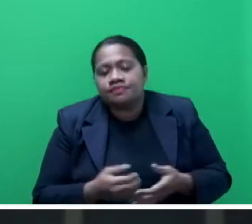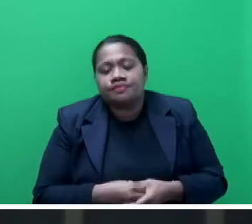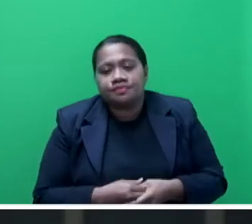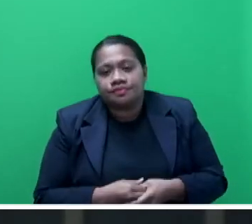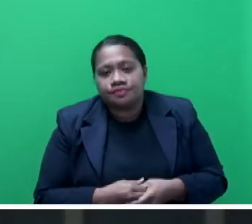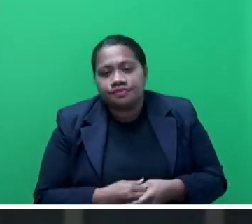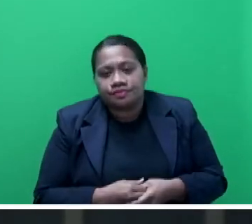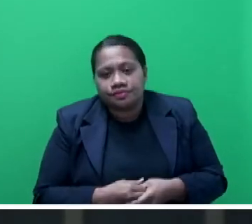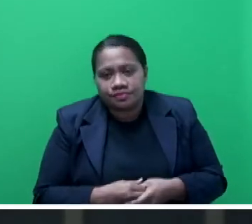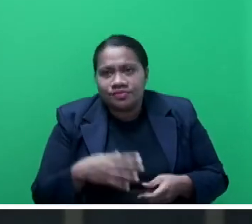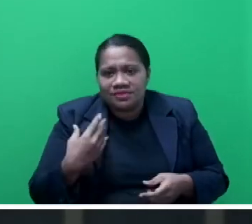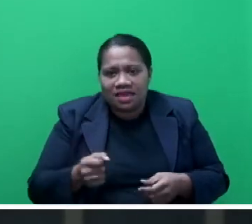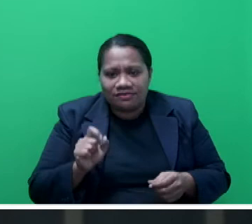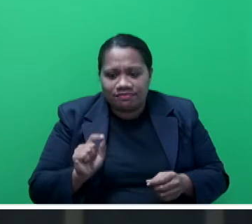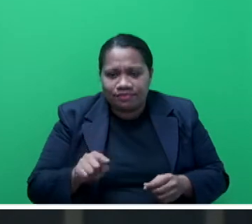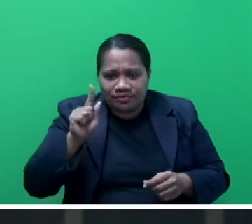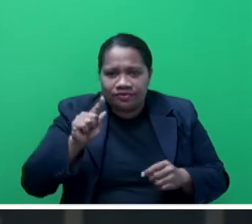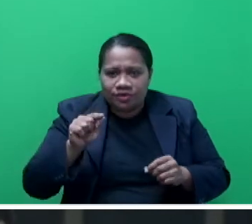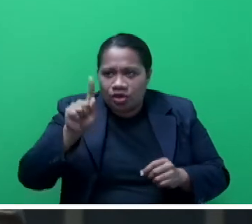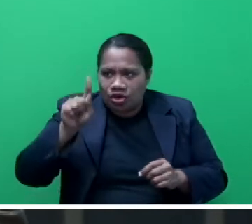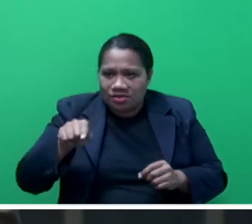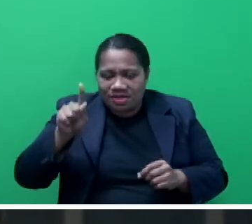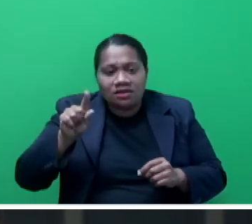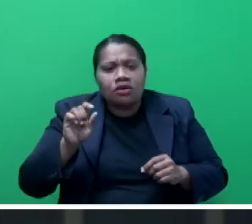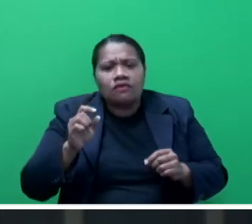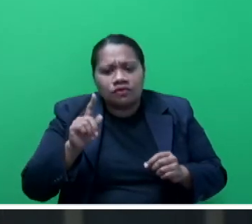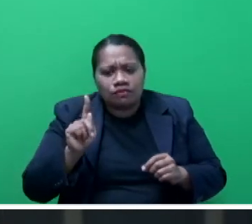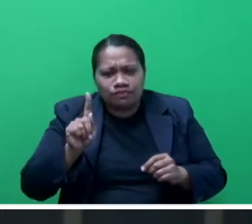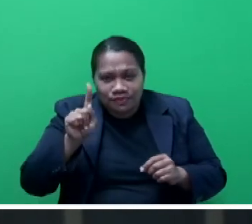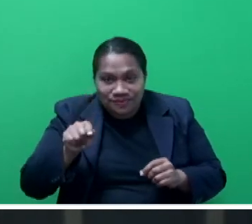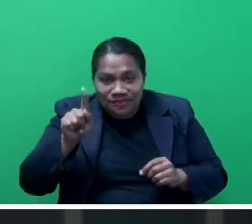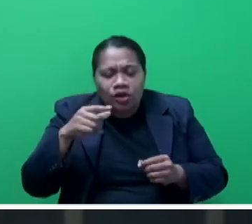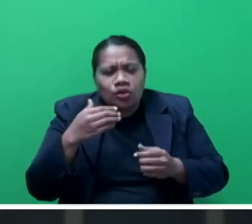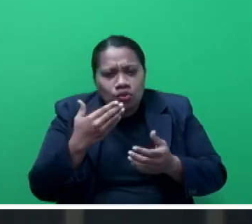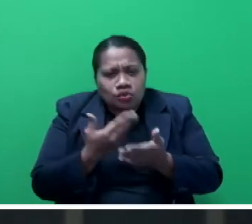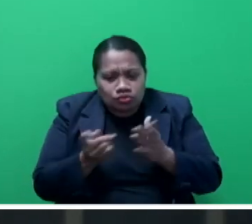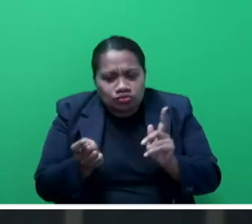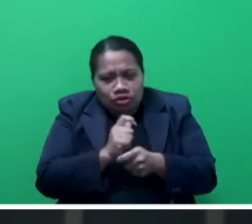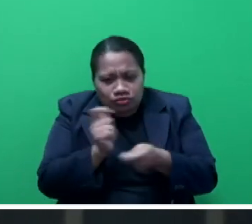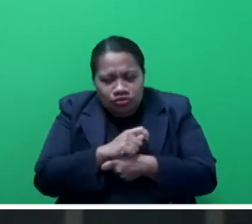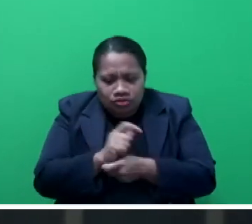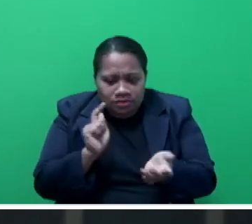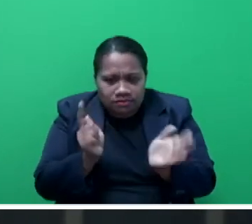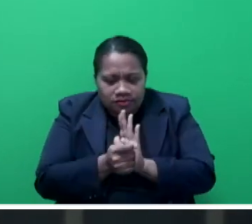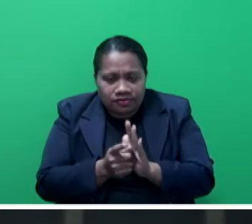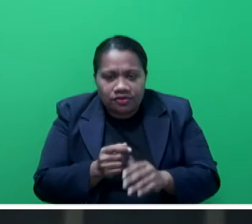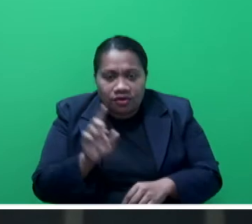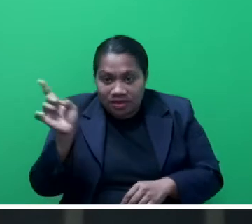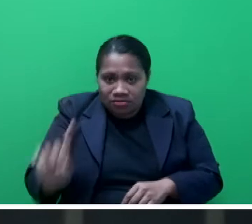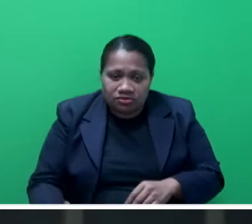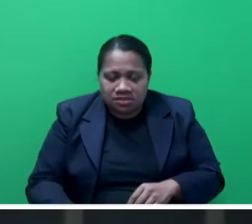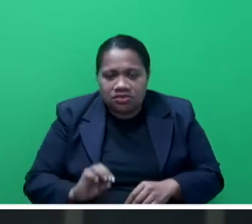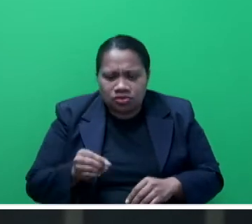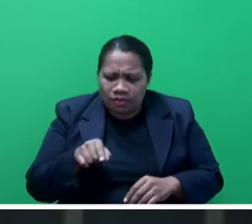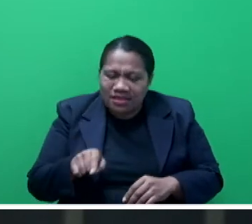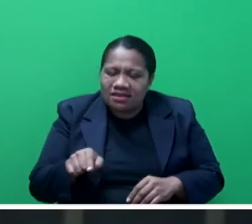which enable automatic changeover of power. However, in some cases, ATS capabilities are not compatible for all